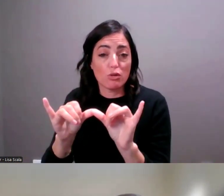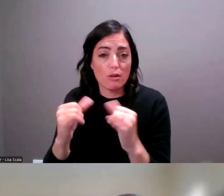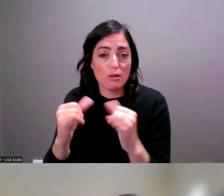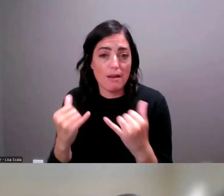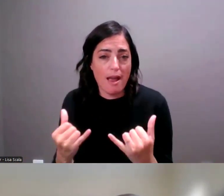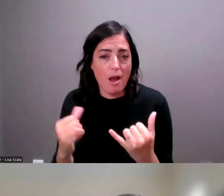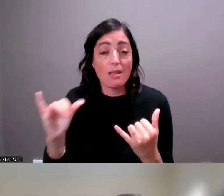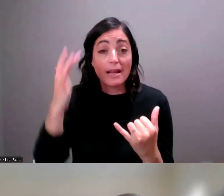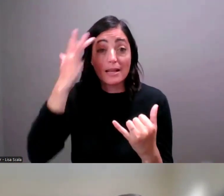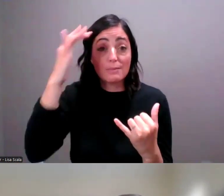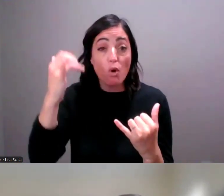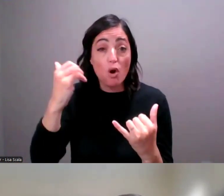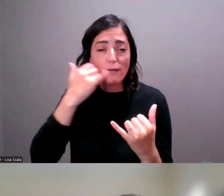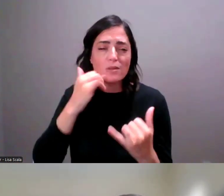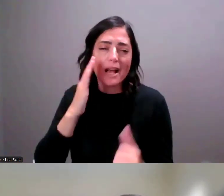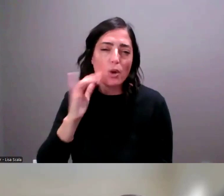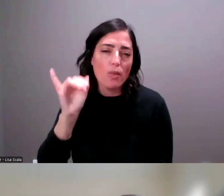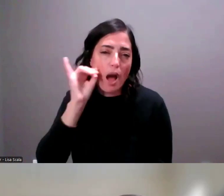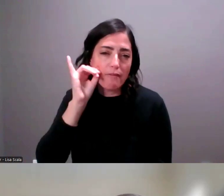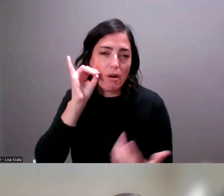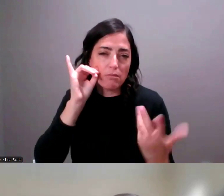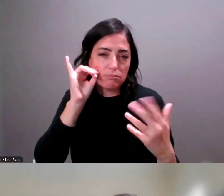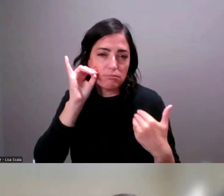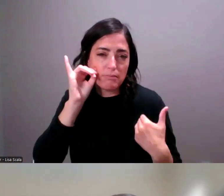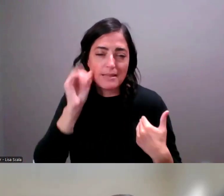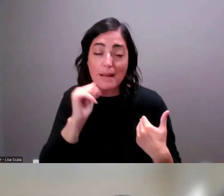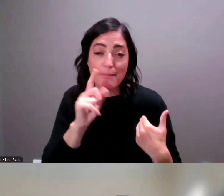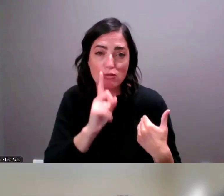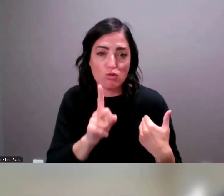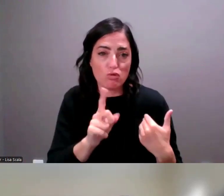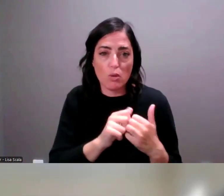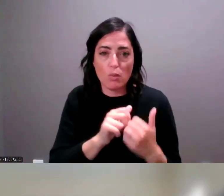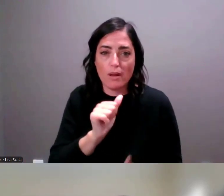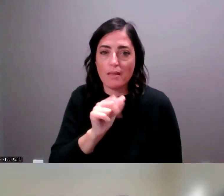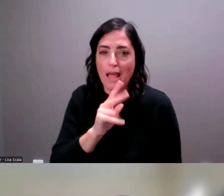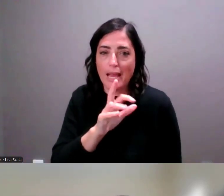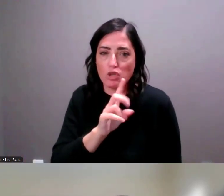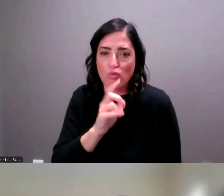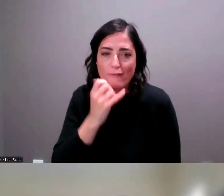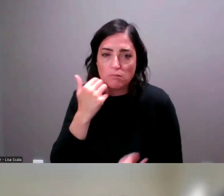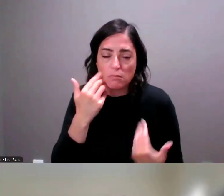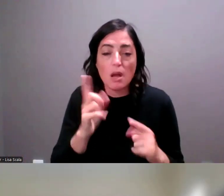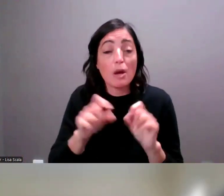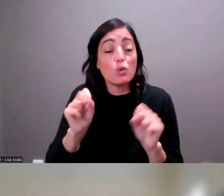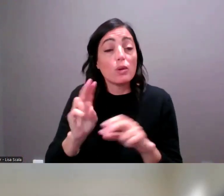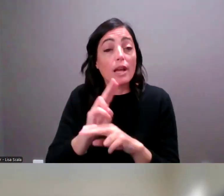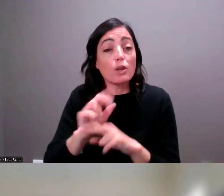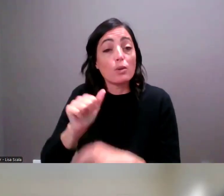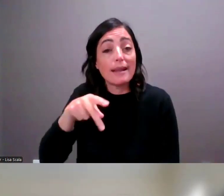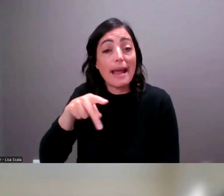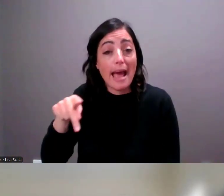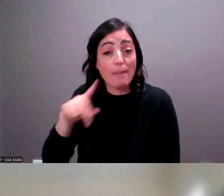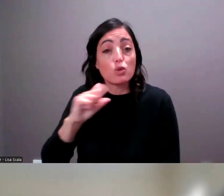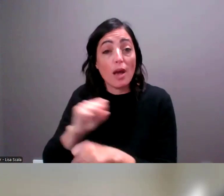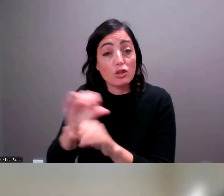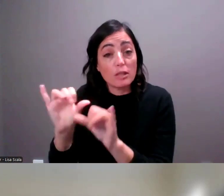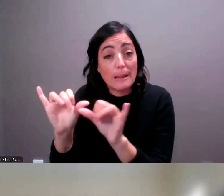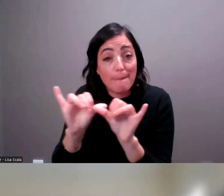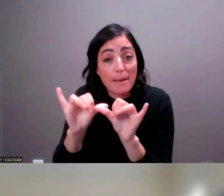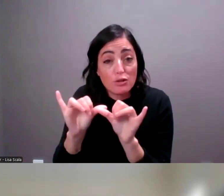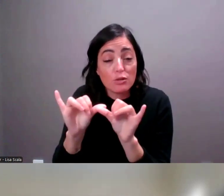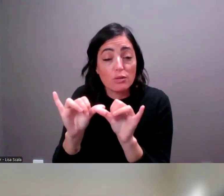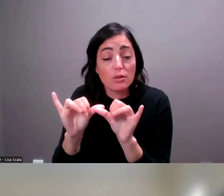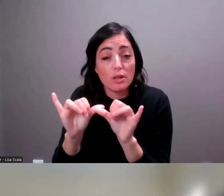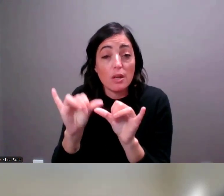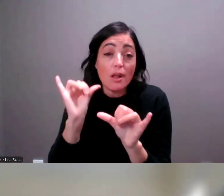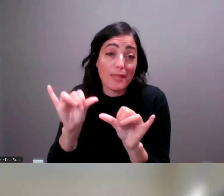like smartphones. I know the iPhone has it. I'm not sure how it works on Androids, but you can use an app to actually take measurements.